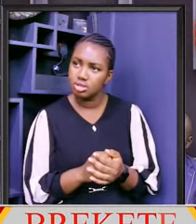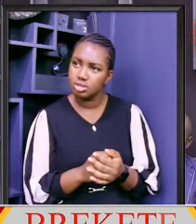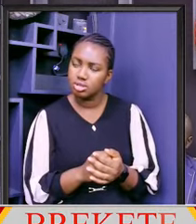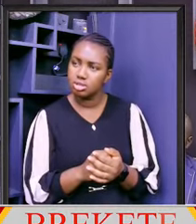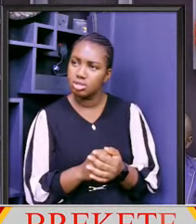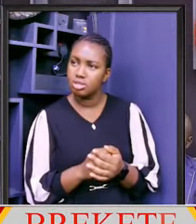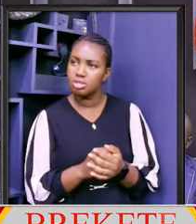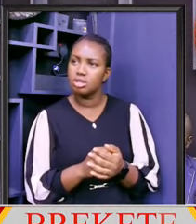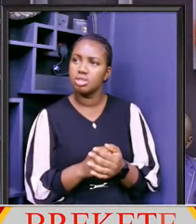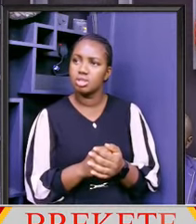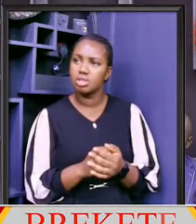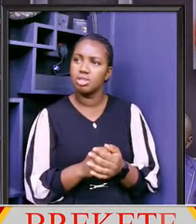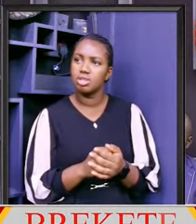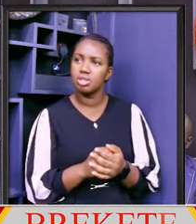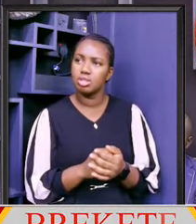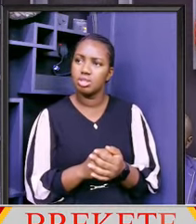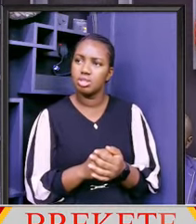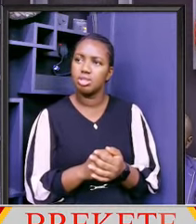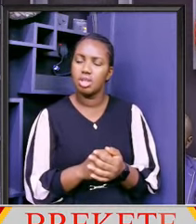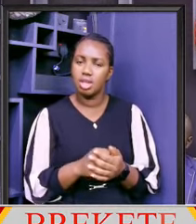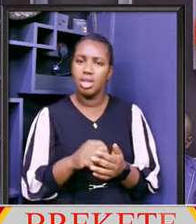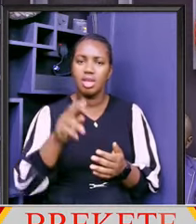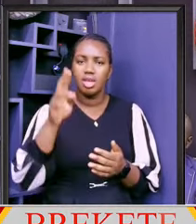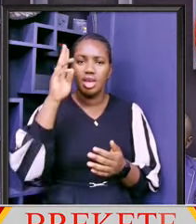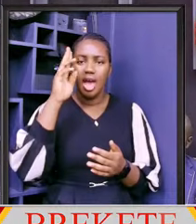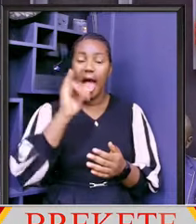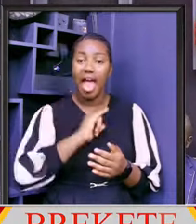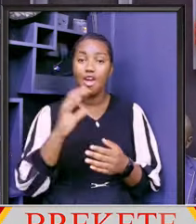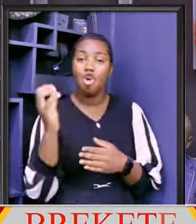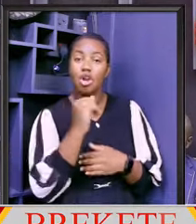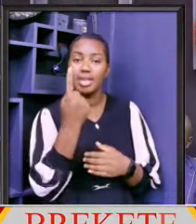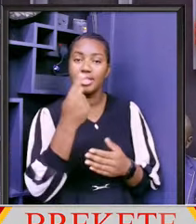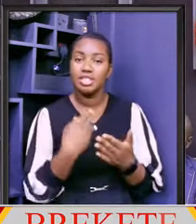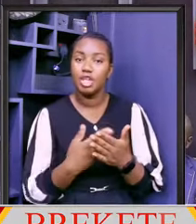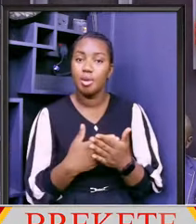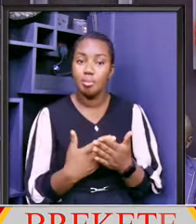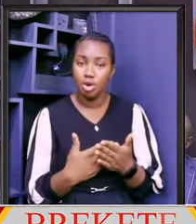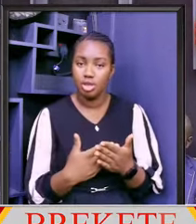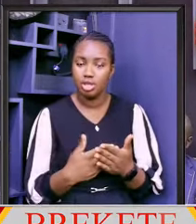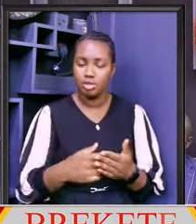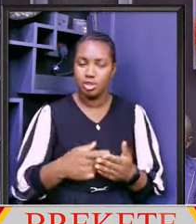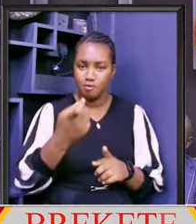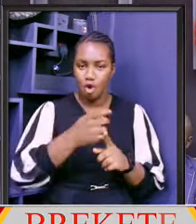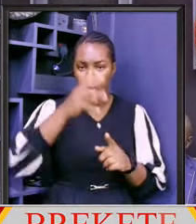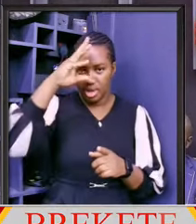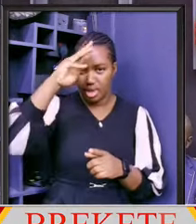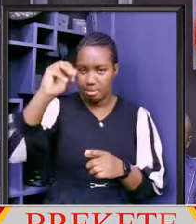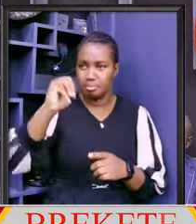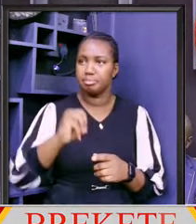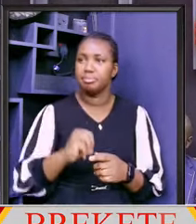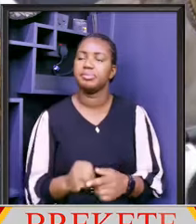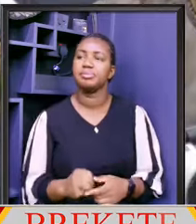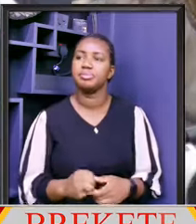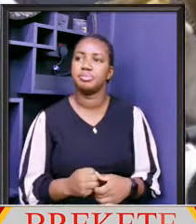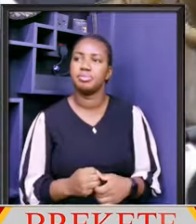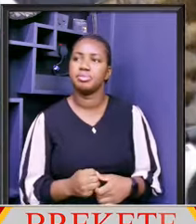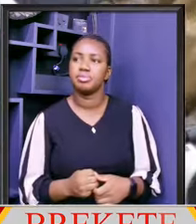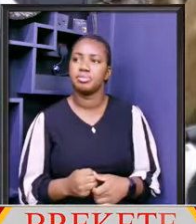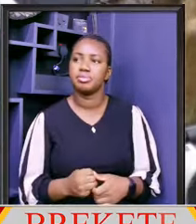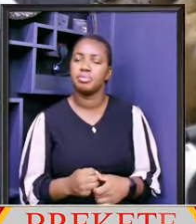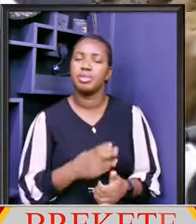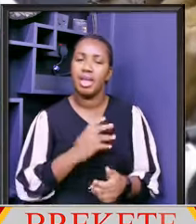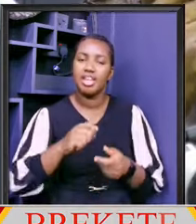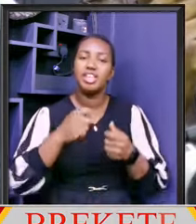right hand. I say you can't. Why Mecca, not Nigeria? You cannot give me with left hand. So saying change hand to right hand. One hadith is from here. He said to right hand, and